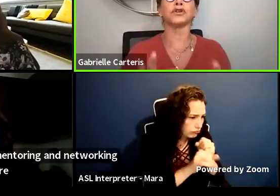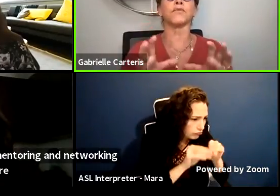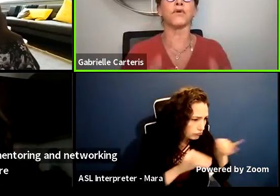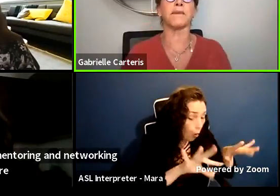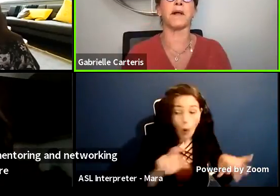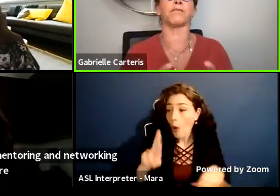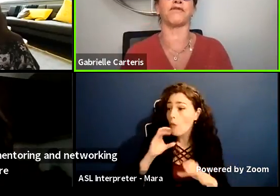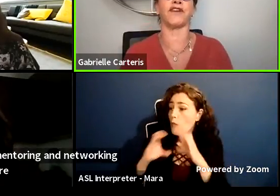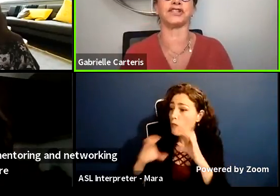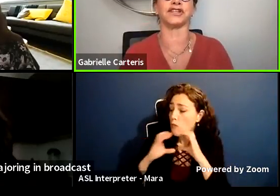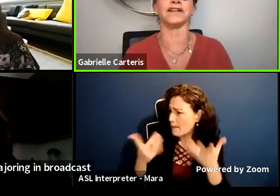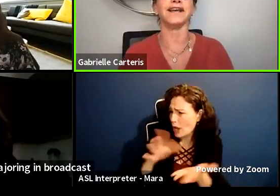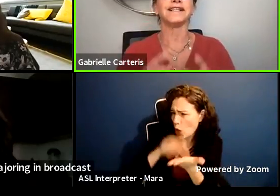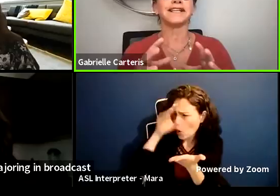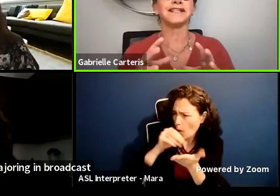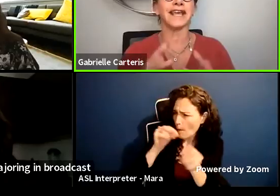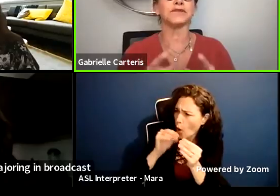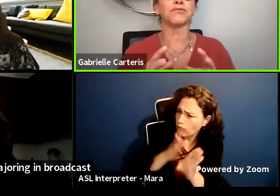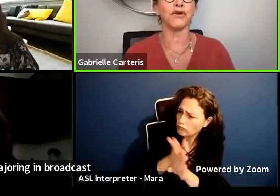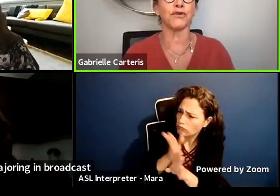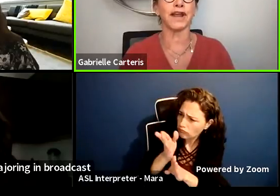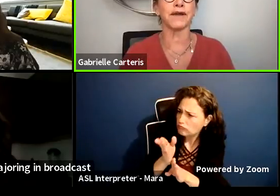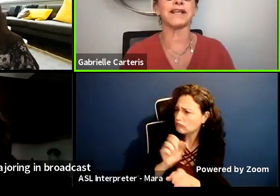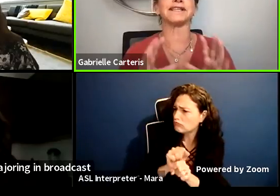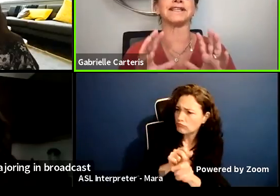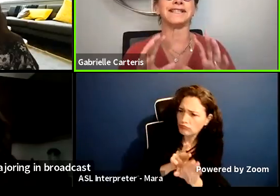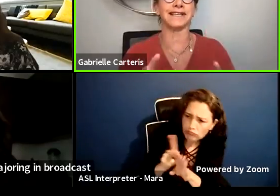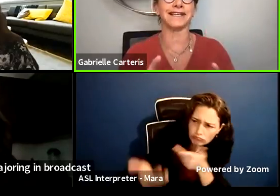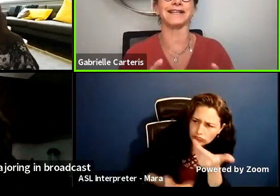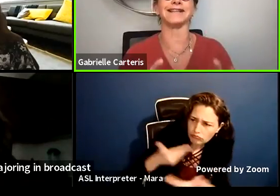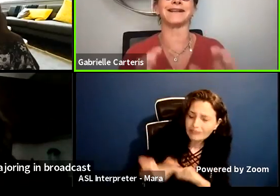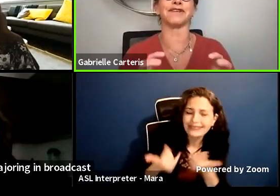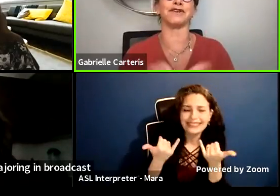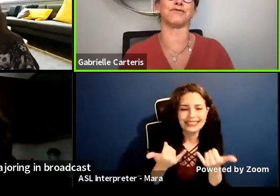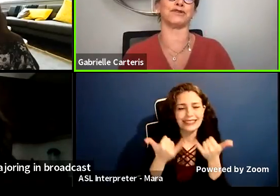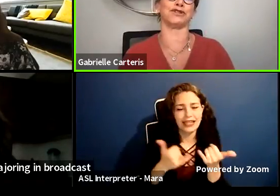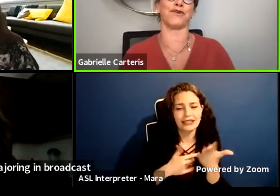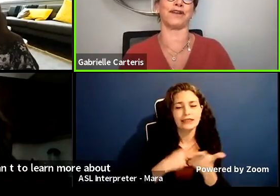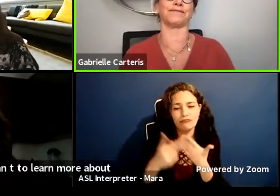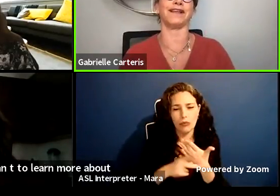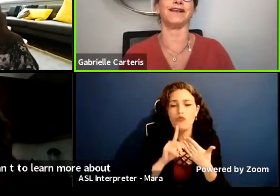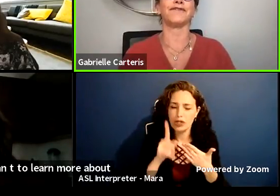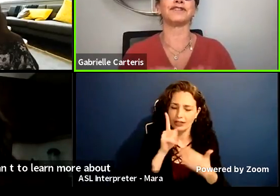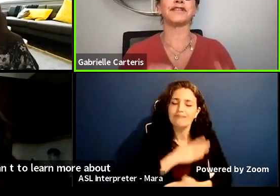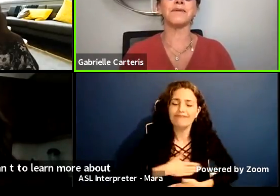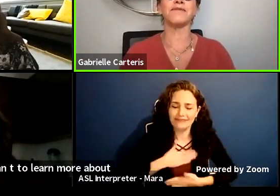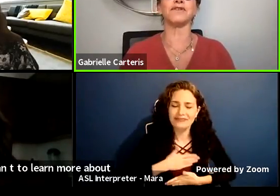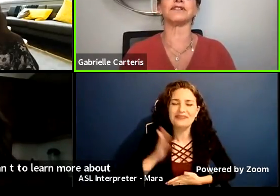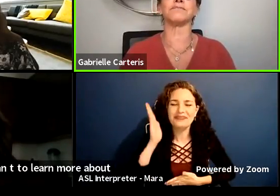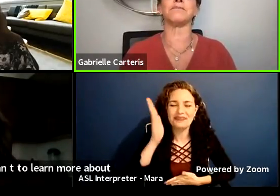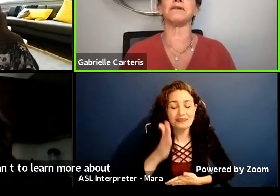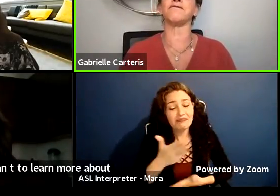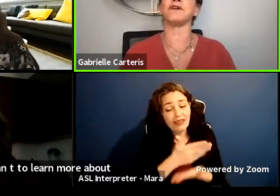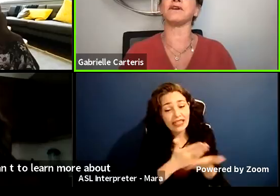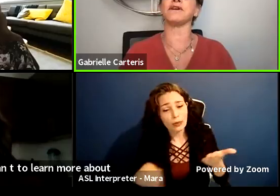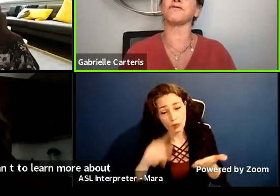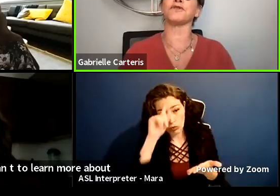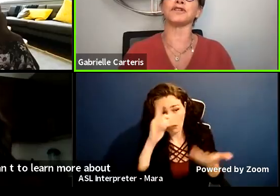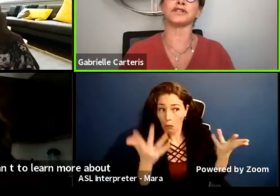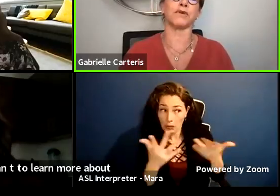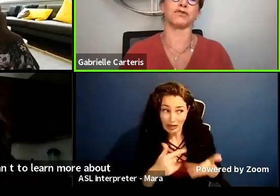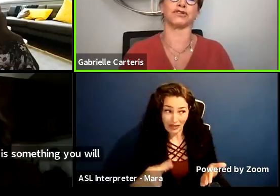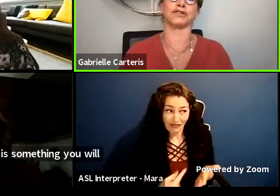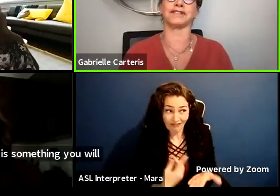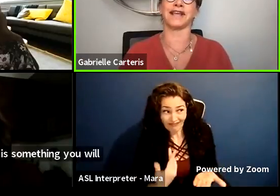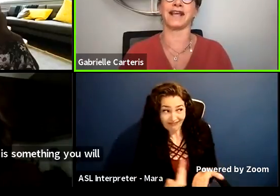want to learn more about the profession, today's program is indeed something you will enjoy. For some of you, this may be a very